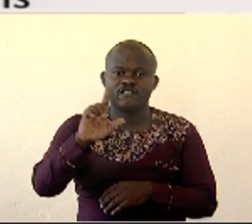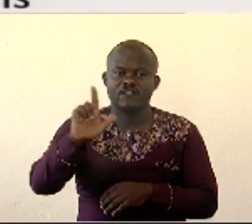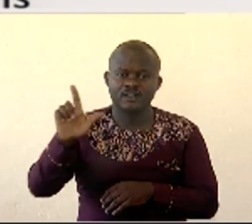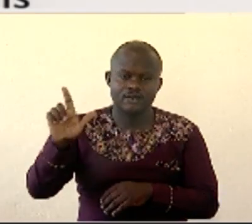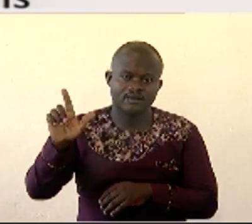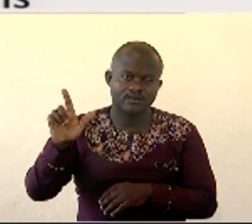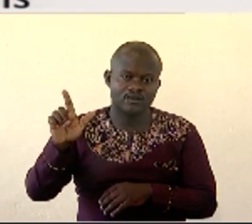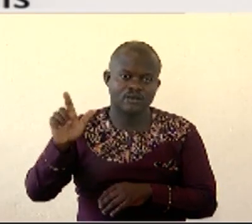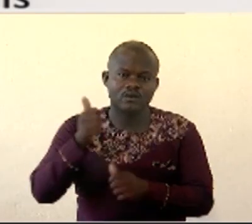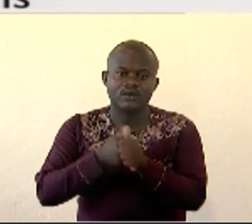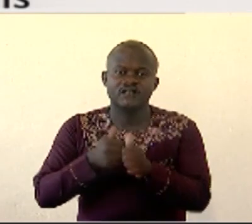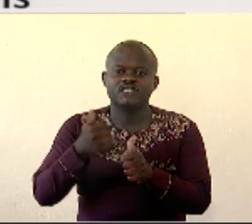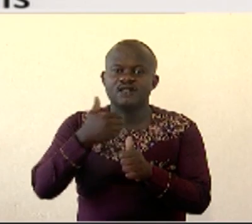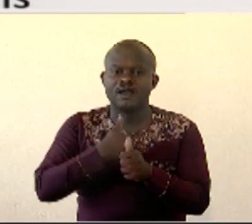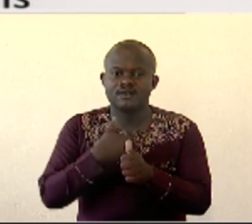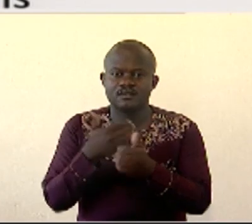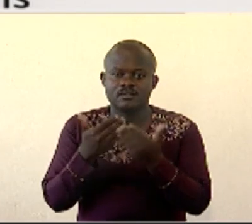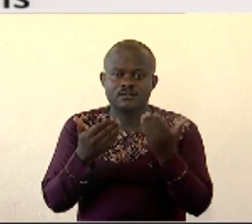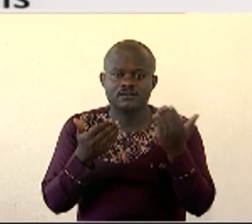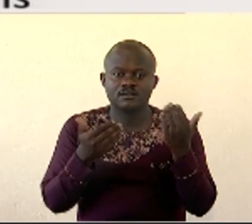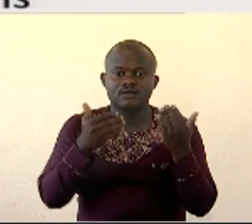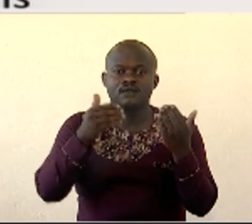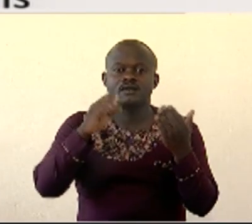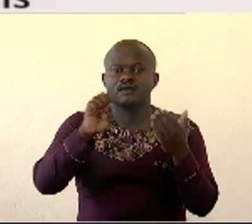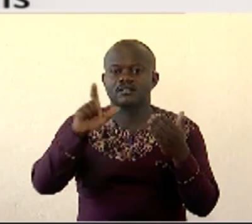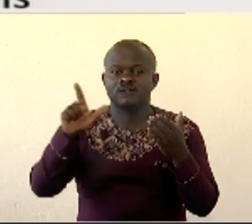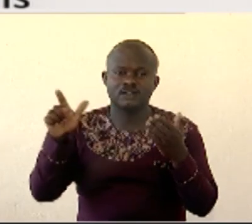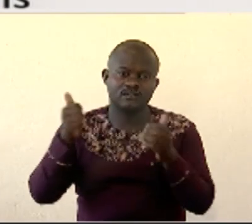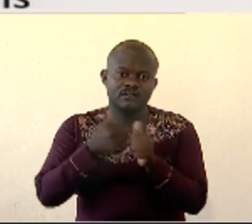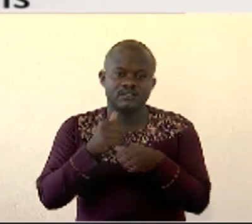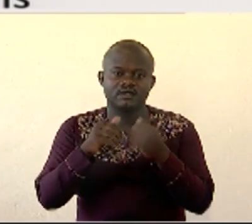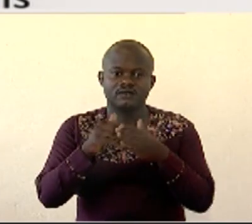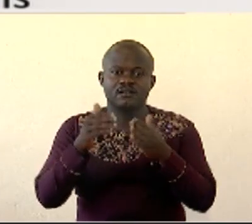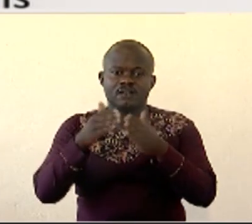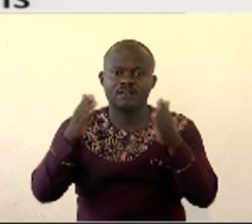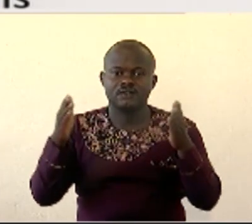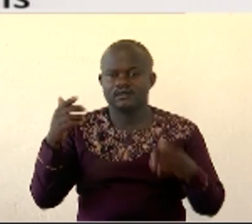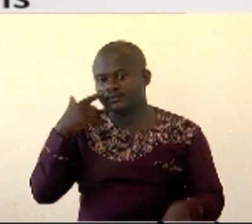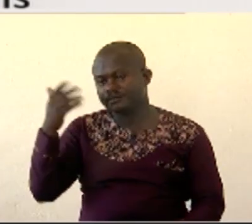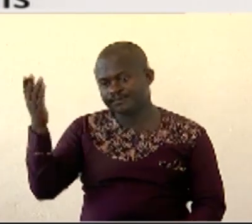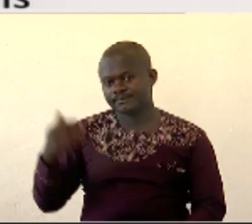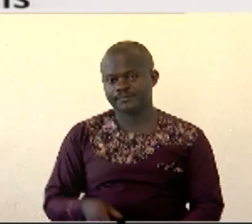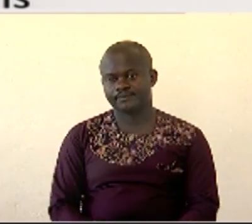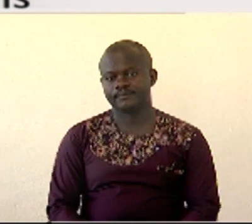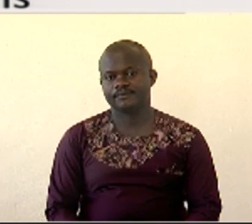layer, which has cells which are large, with a large airspace.